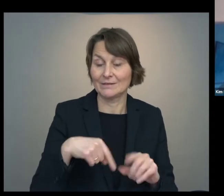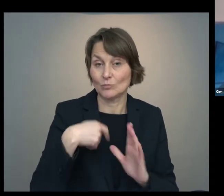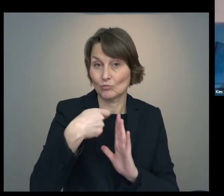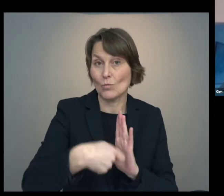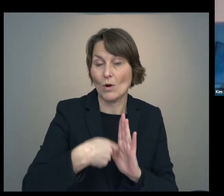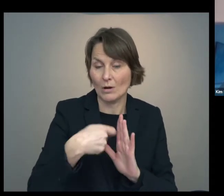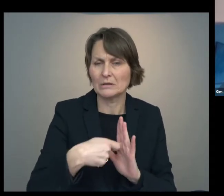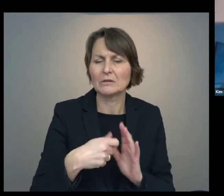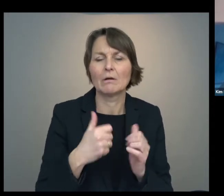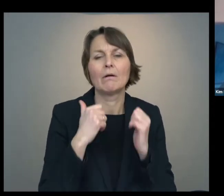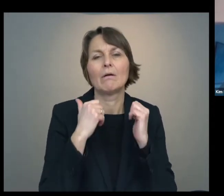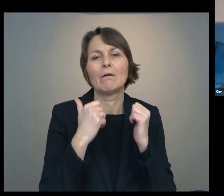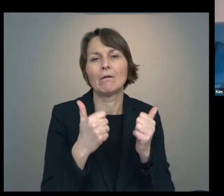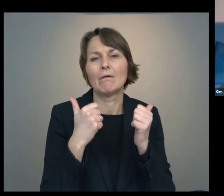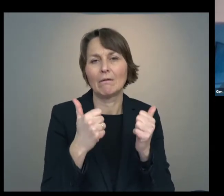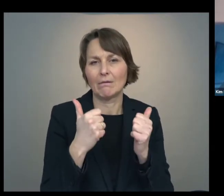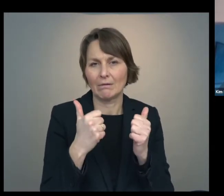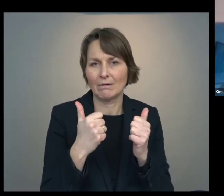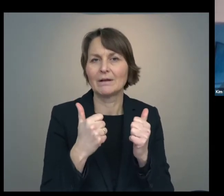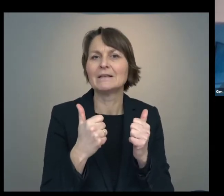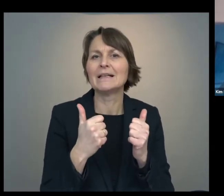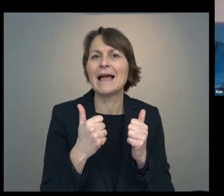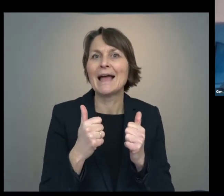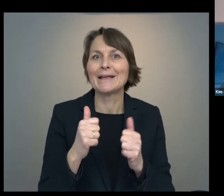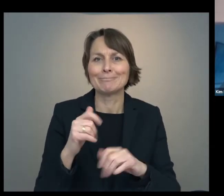for Unicore as well. Like we've had some great work from